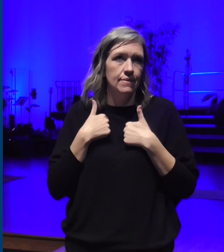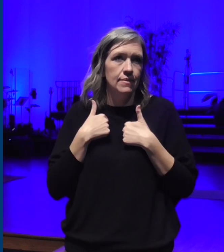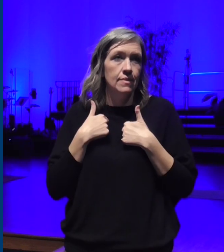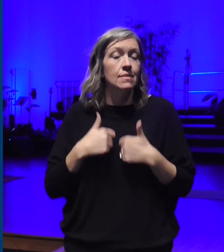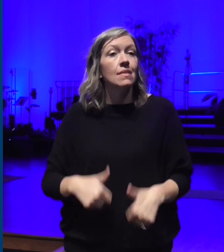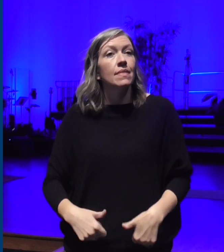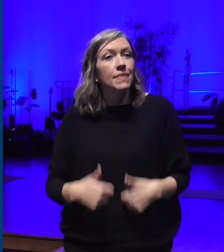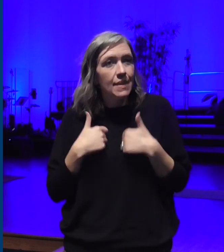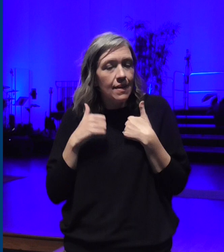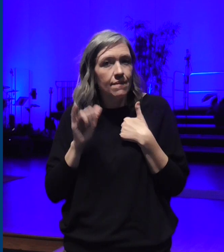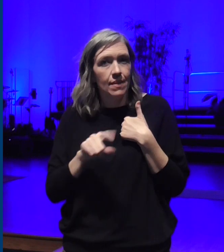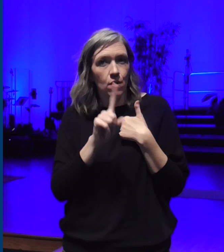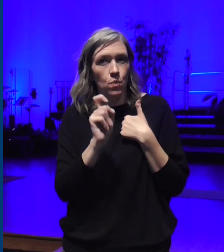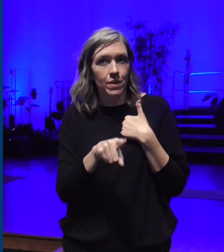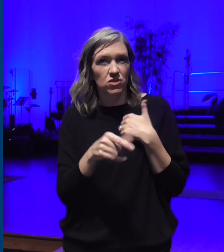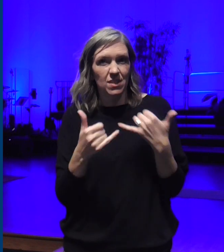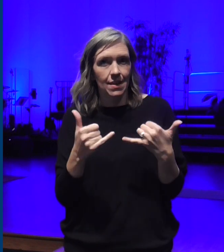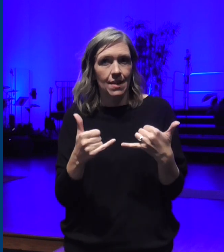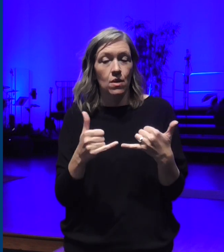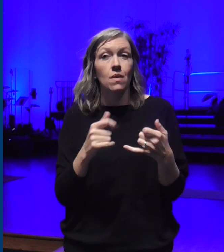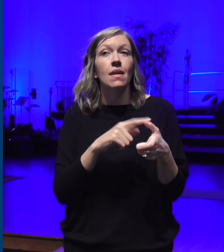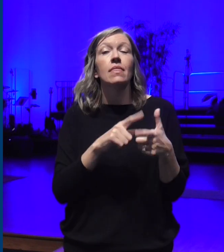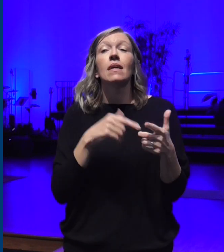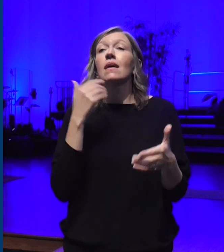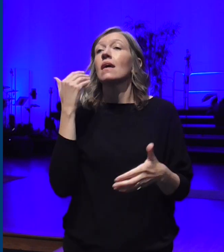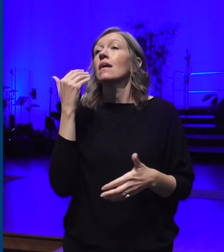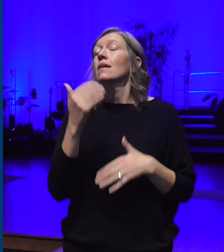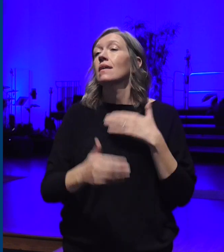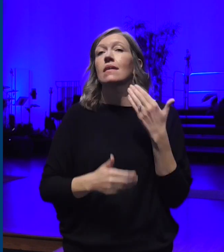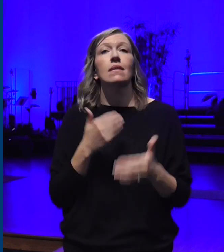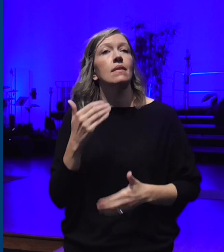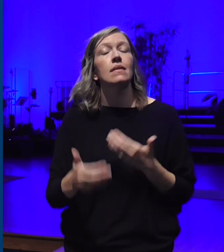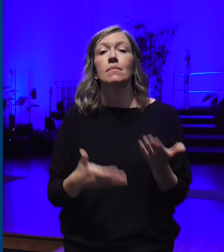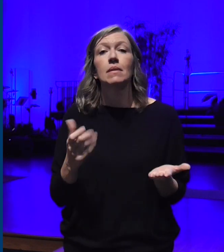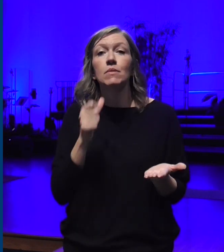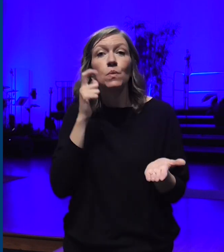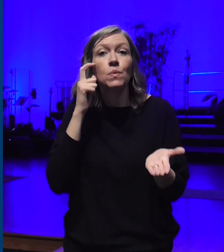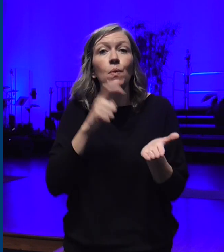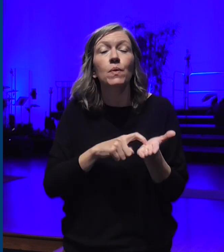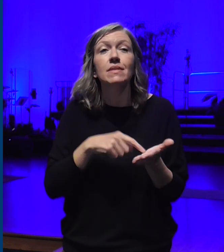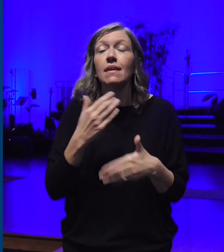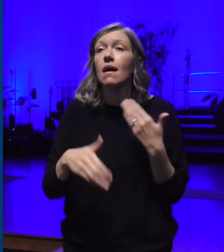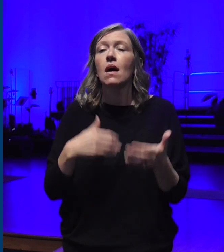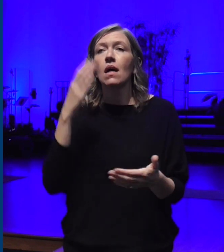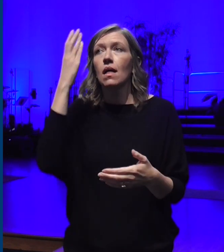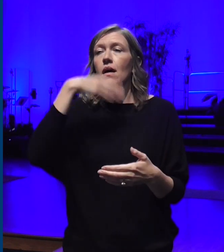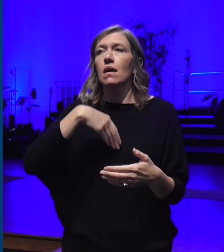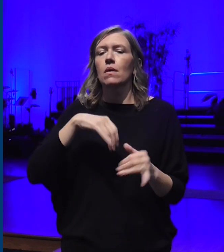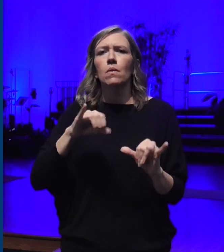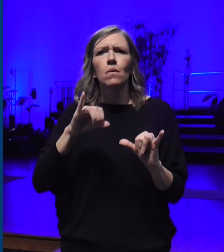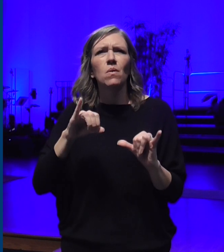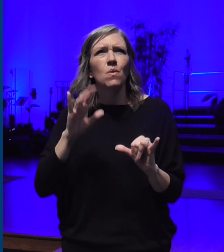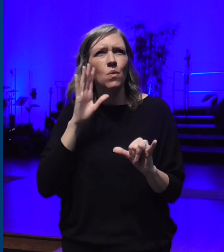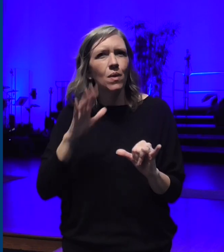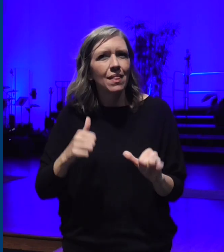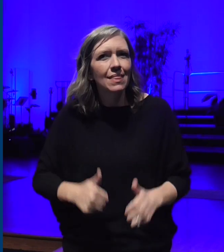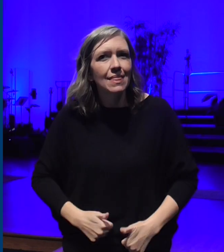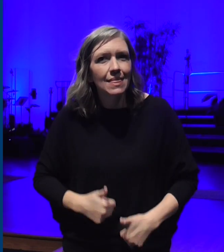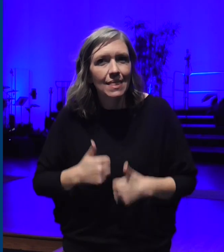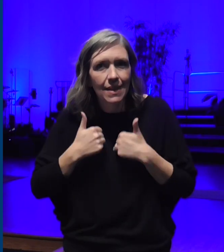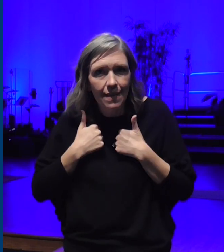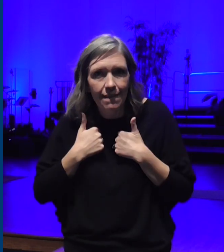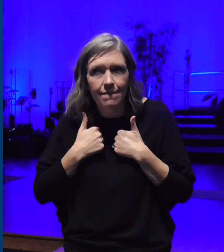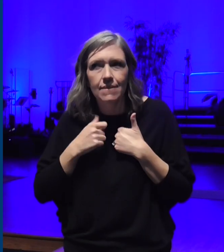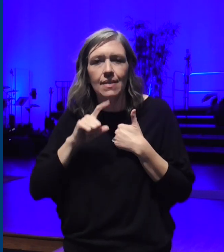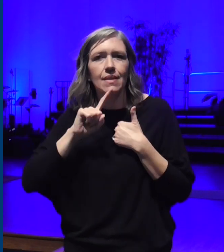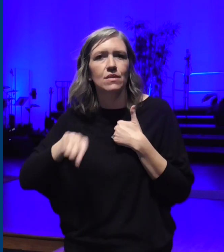now. Perhaps you then may gradually, without noticing one day in the future, live into